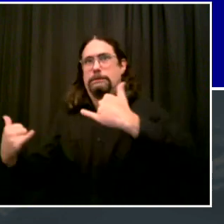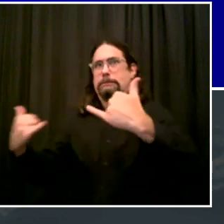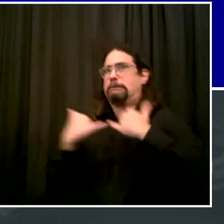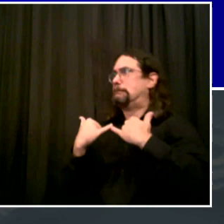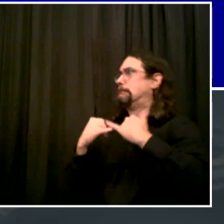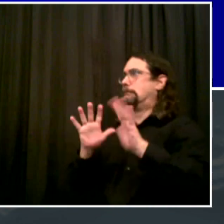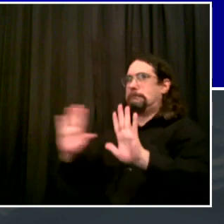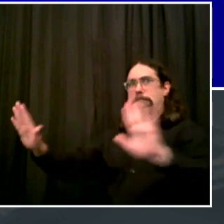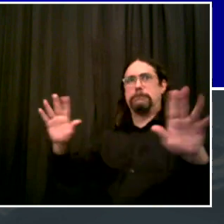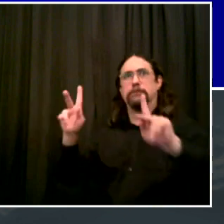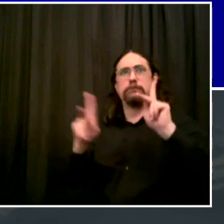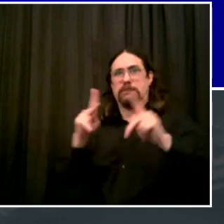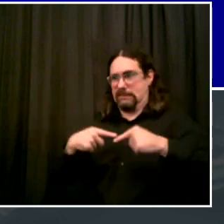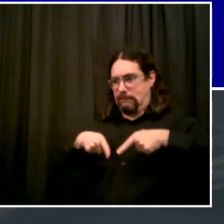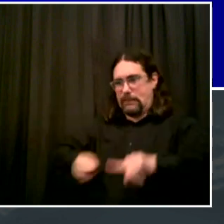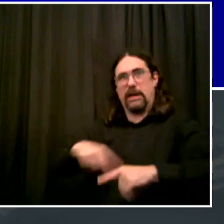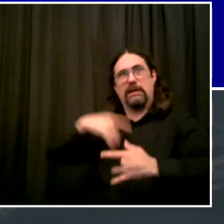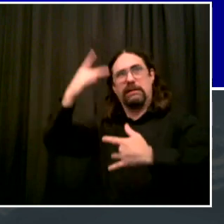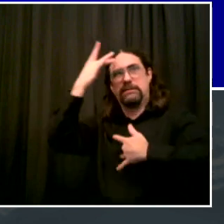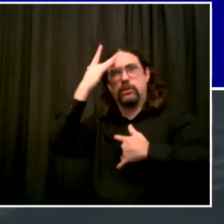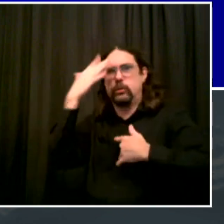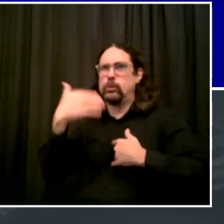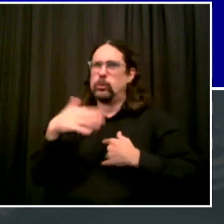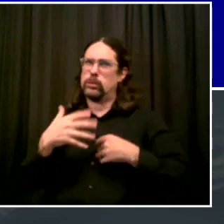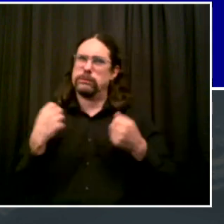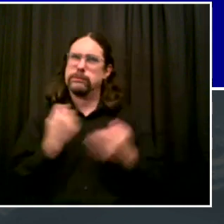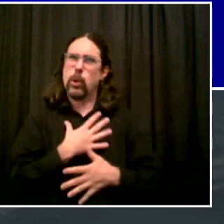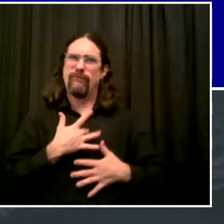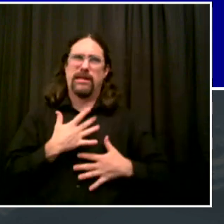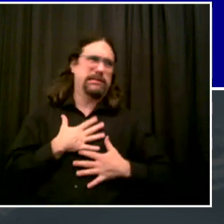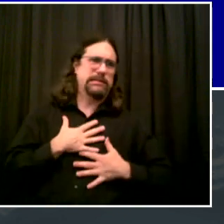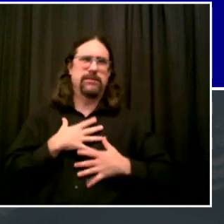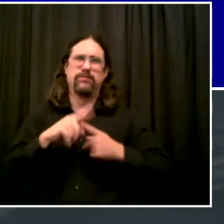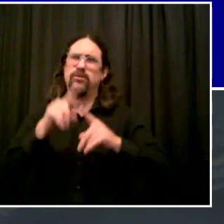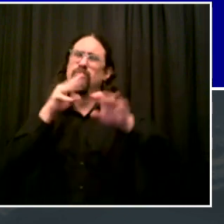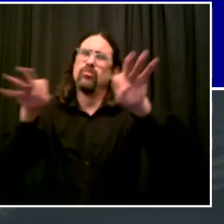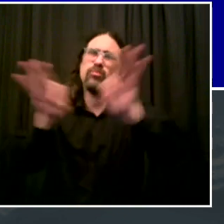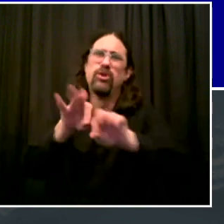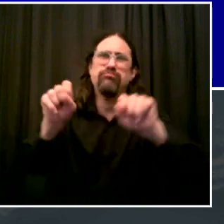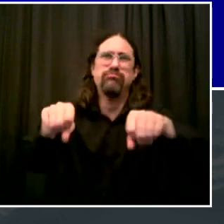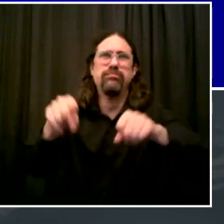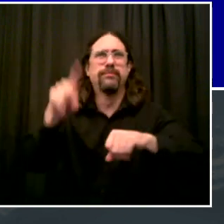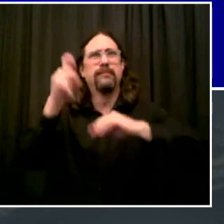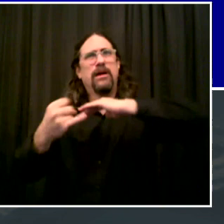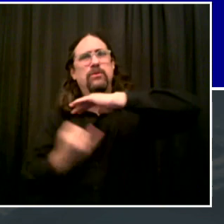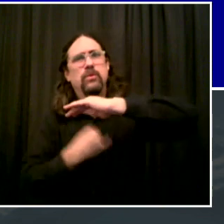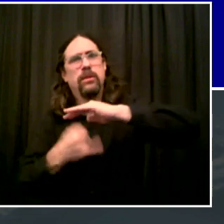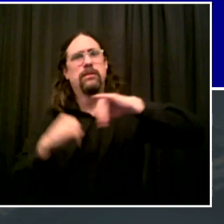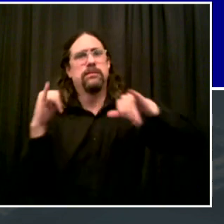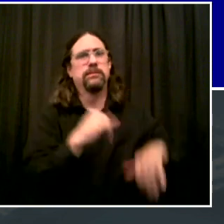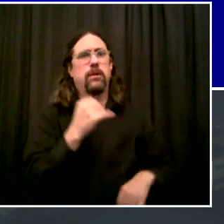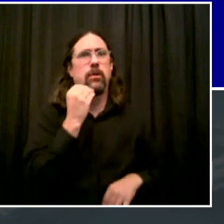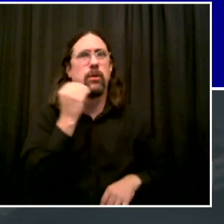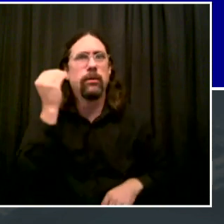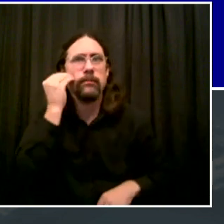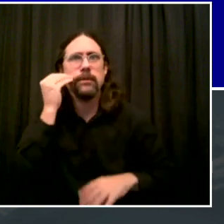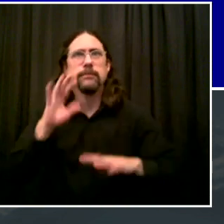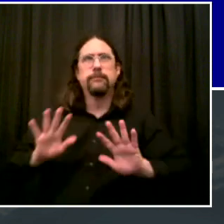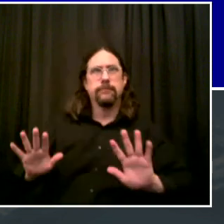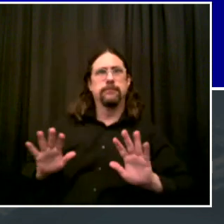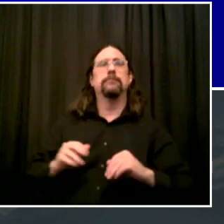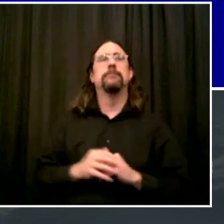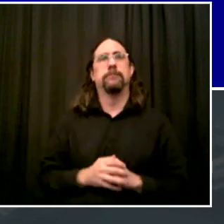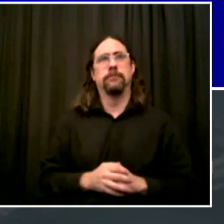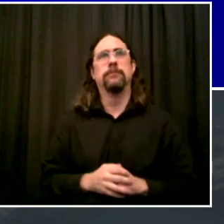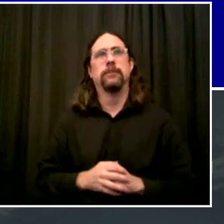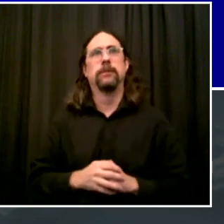hotel offered by the Test and Trace Corps. We will evaluate our performance in this zip code 10457 and use